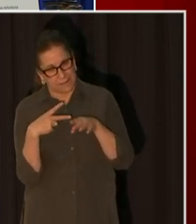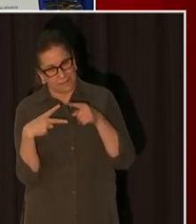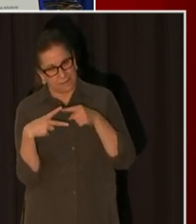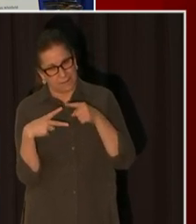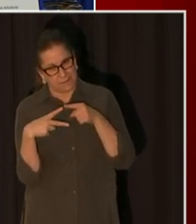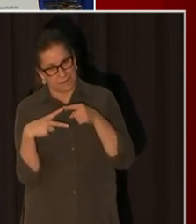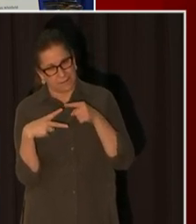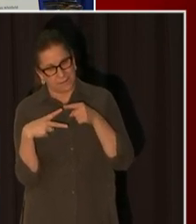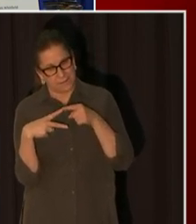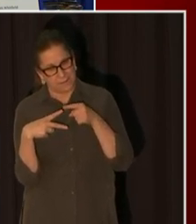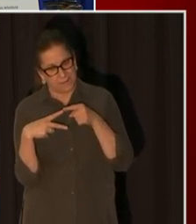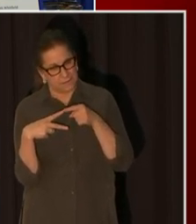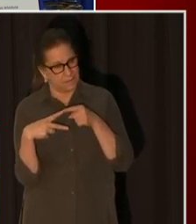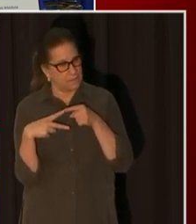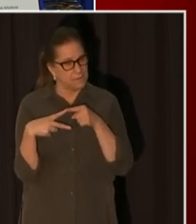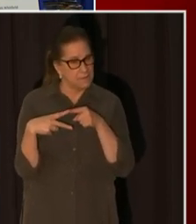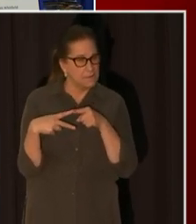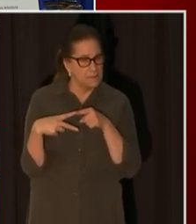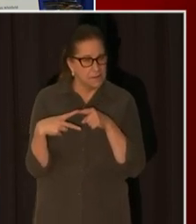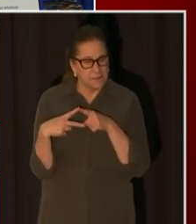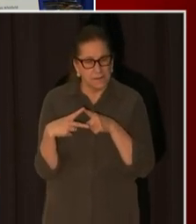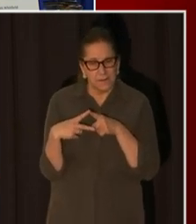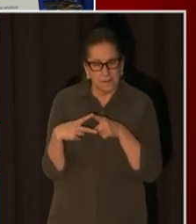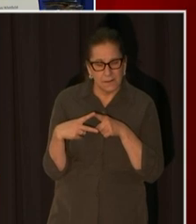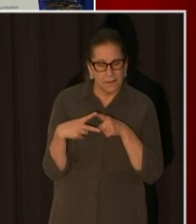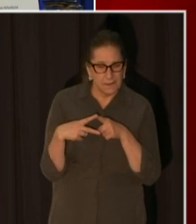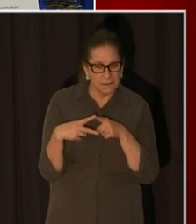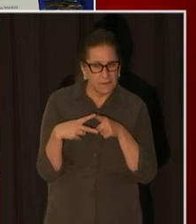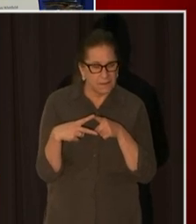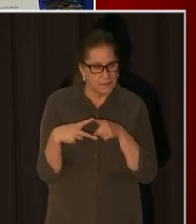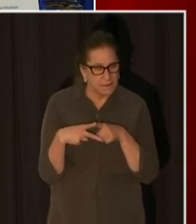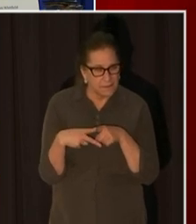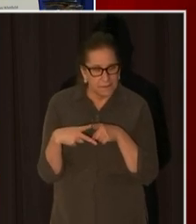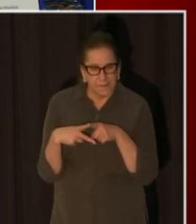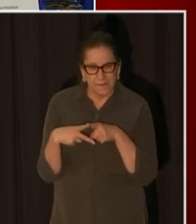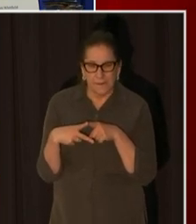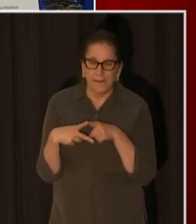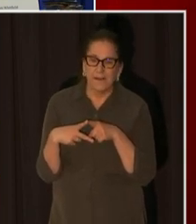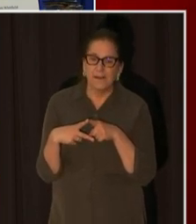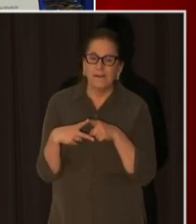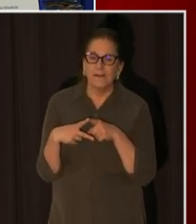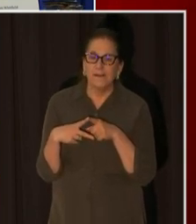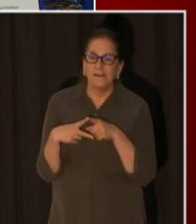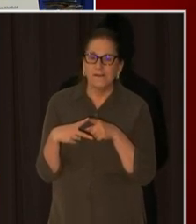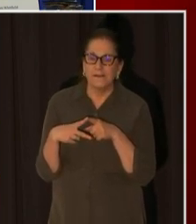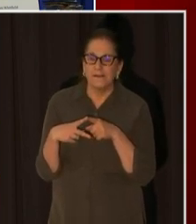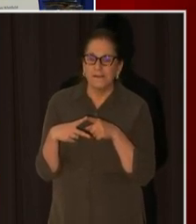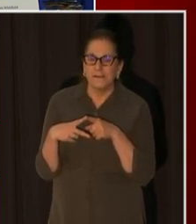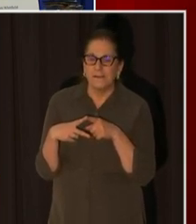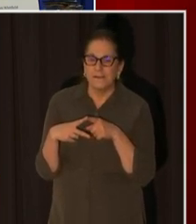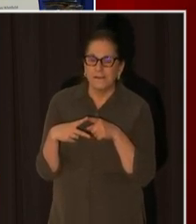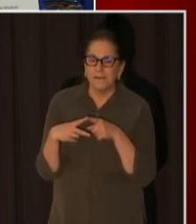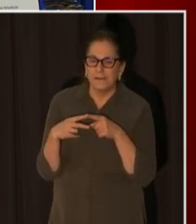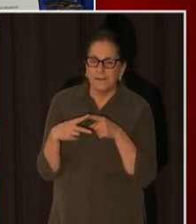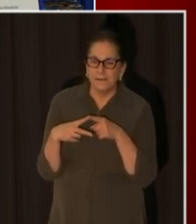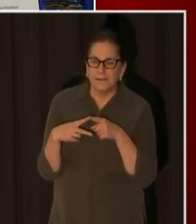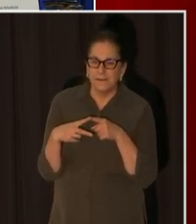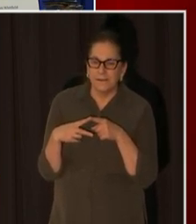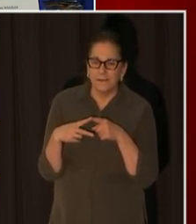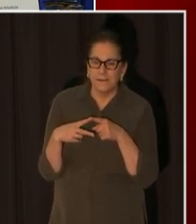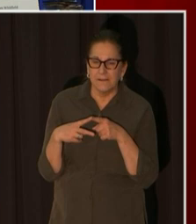microgrant program. And then we had a application process, which closed out on April 1st. And in